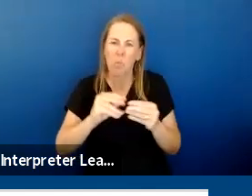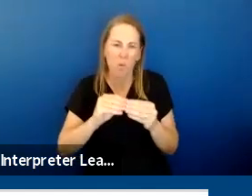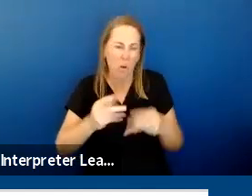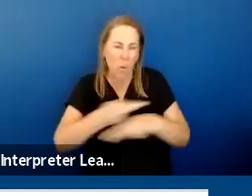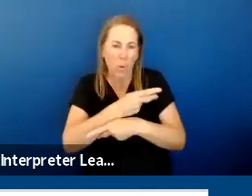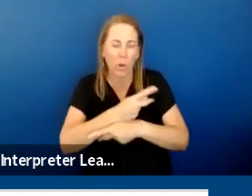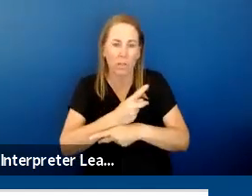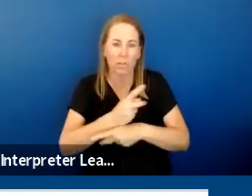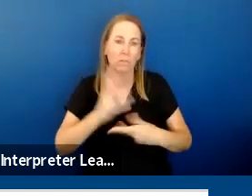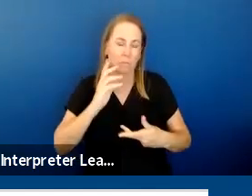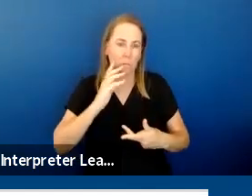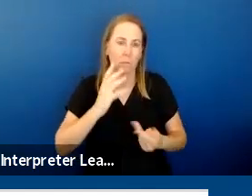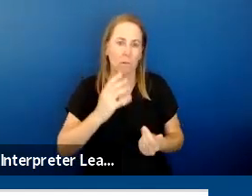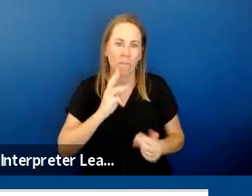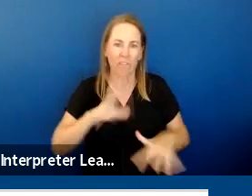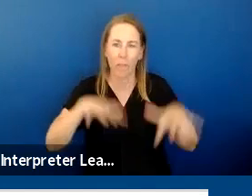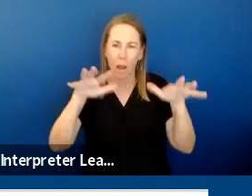insurance.